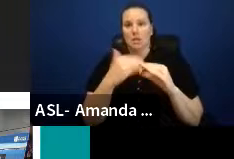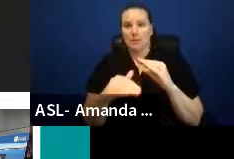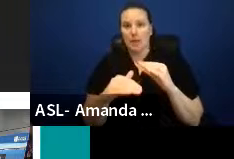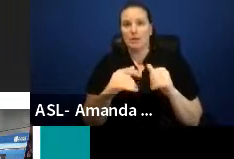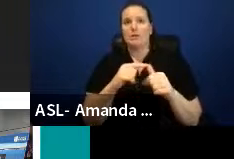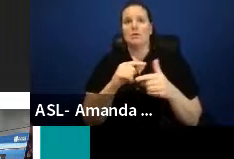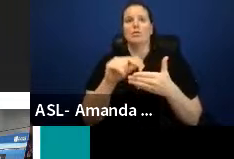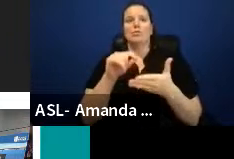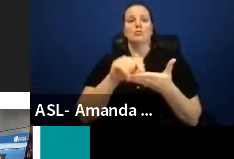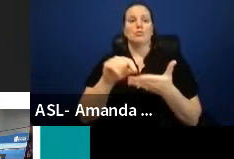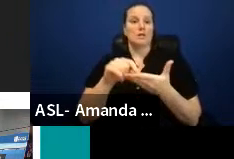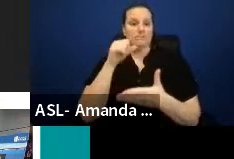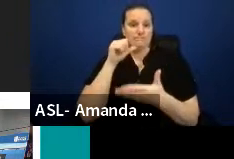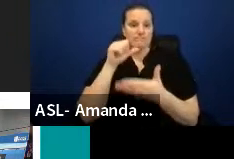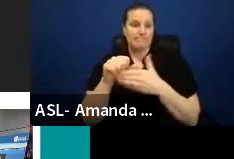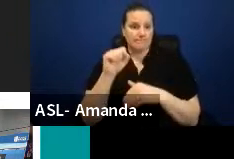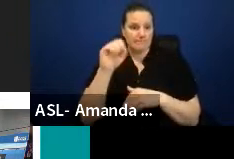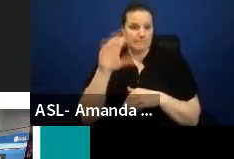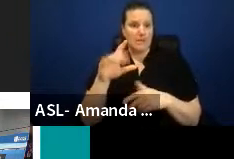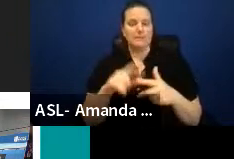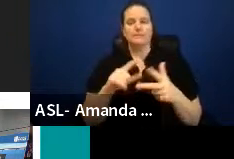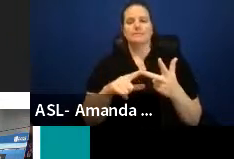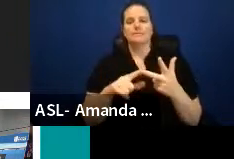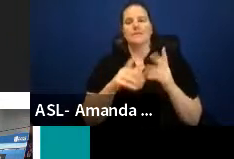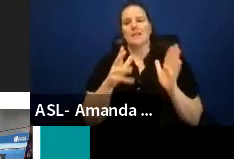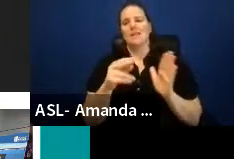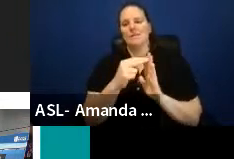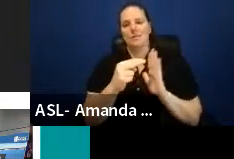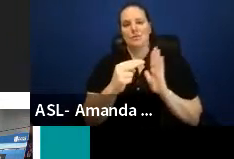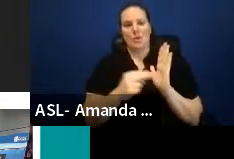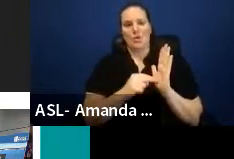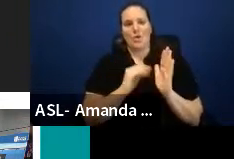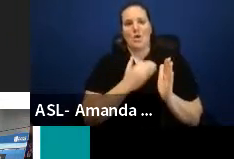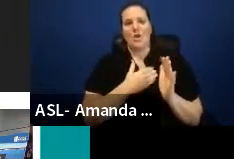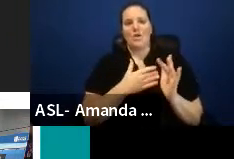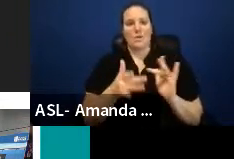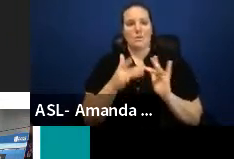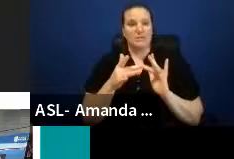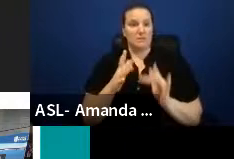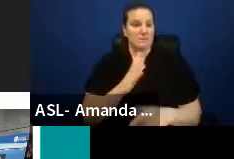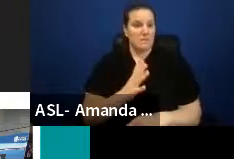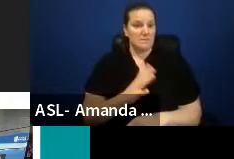by written mail, leaving a note on our website.